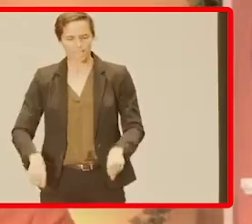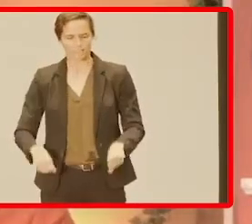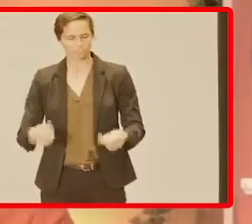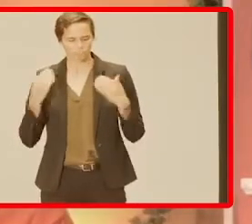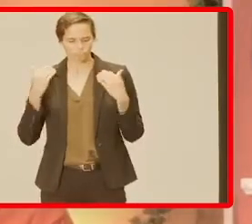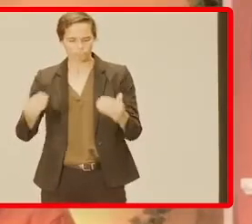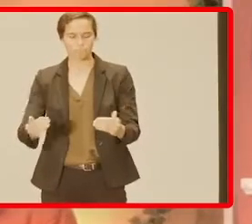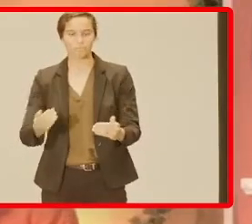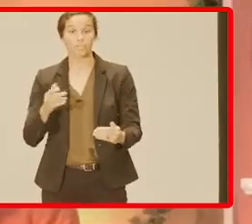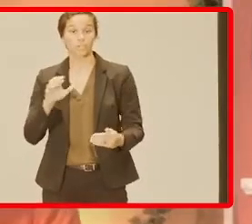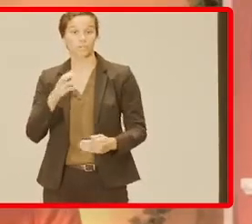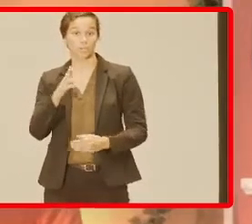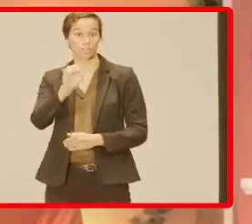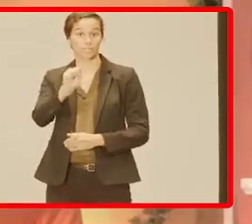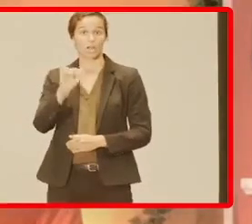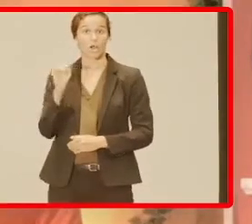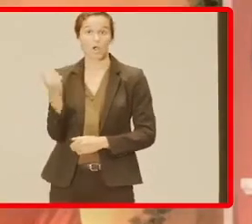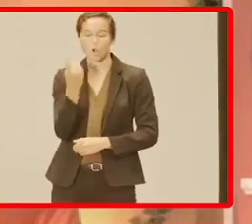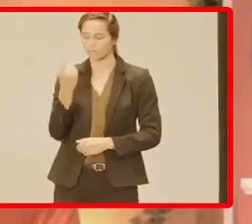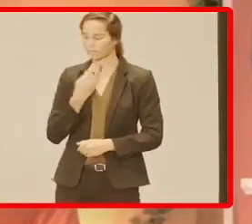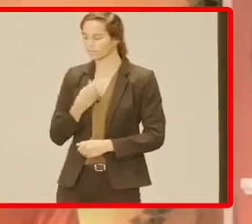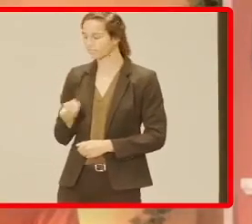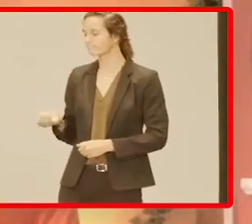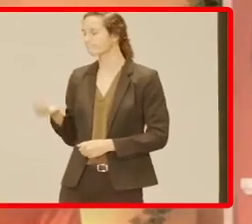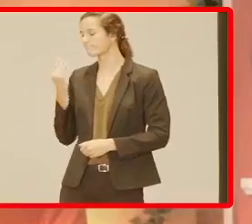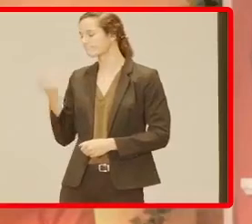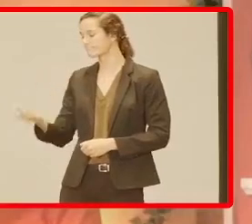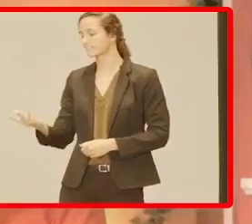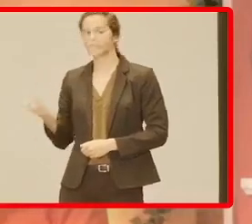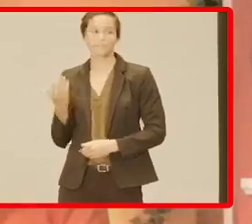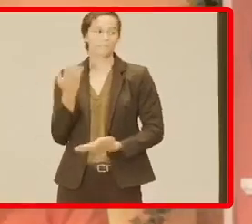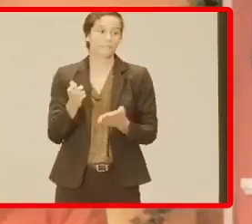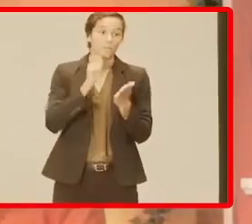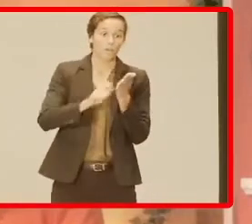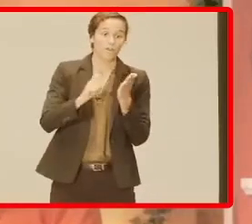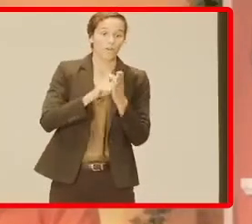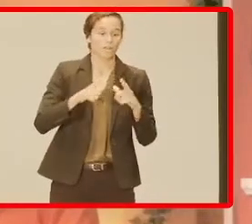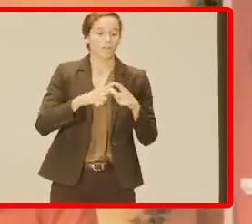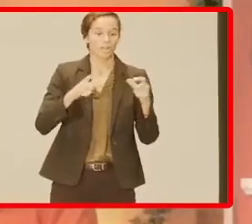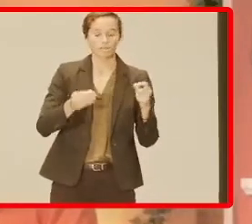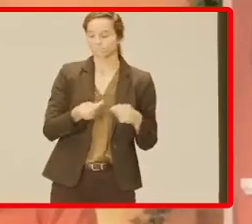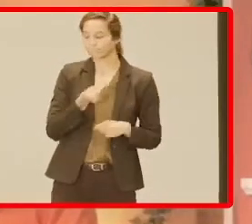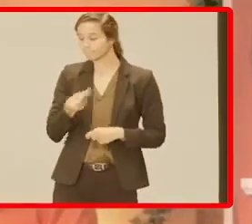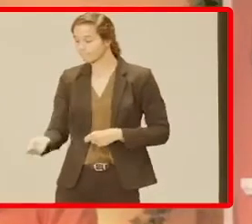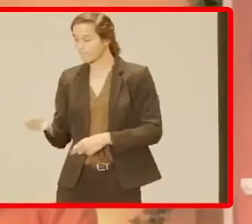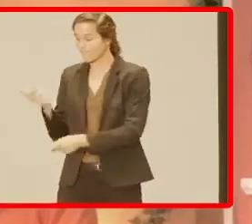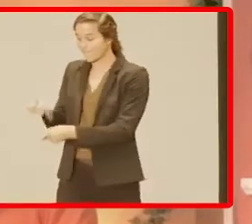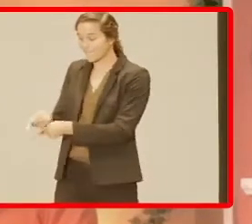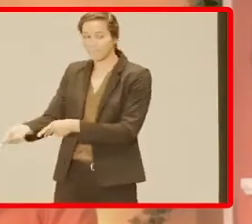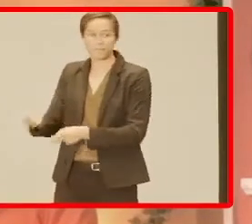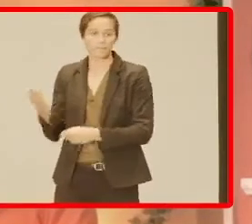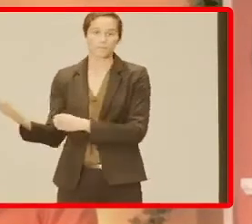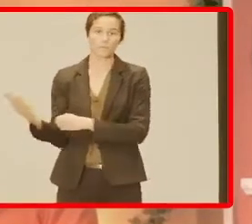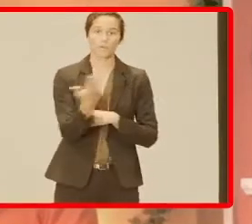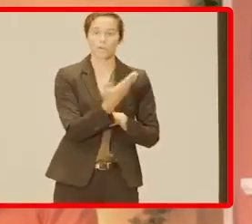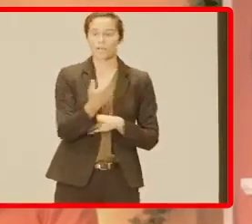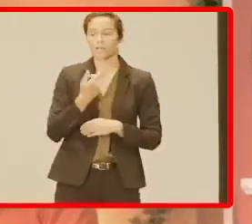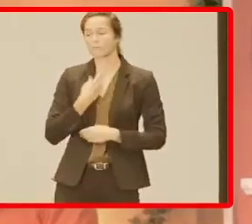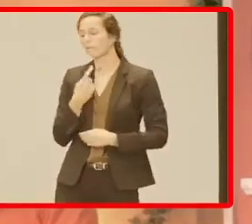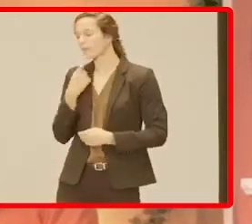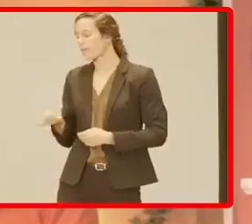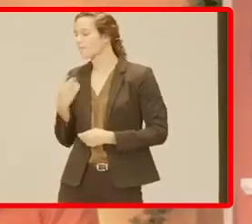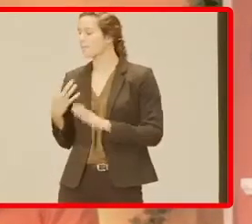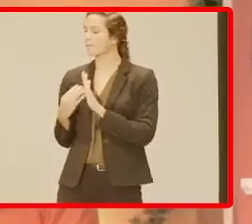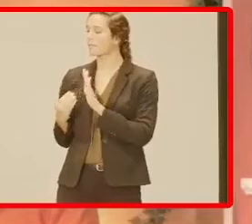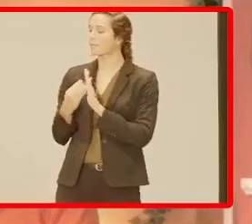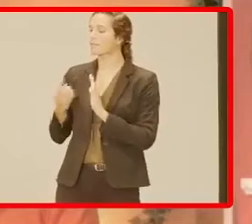Chris, and I would write it on index cards. I would have him say it in the morning. I would have him